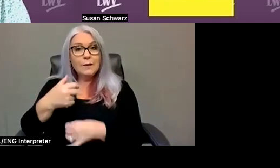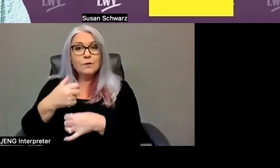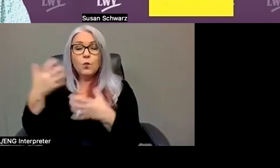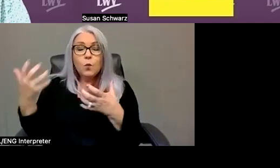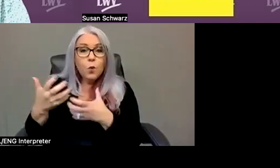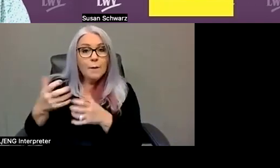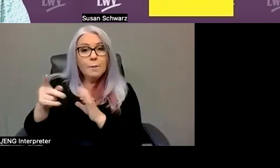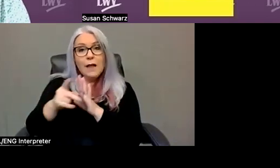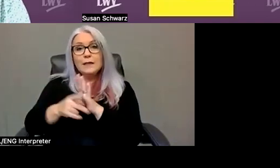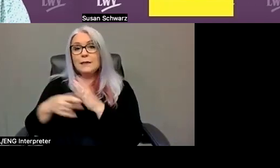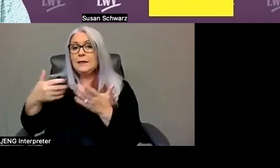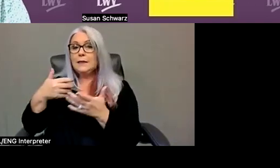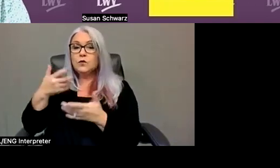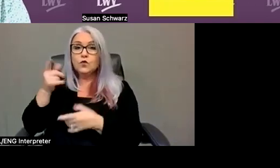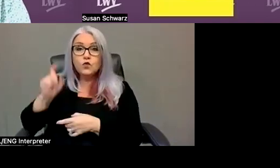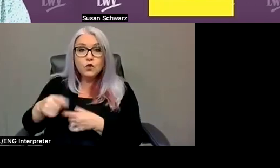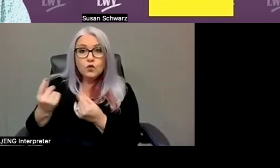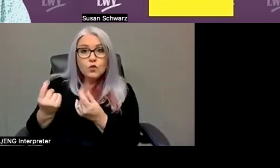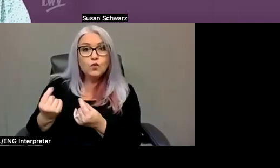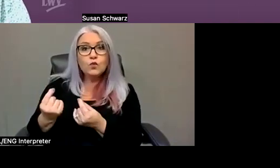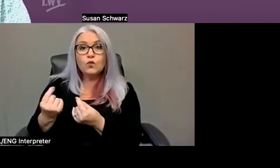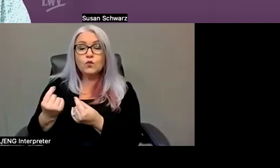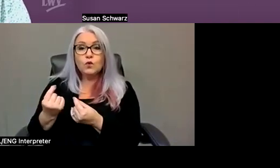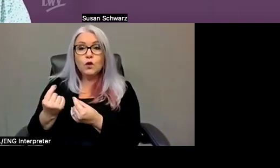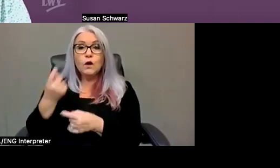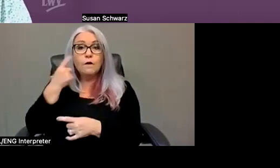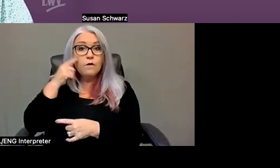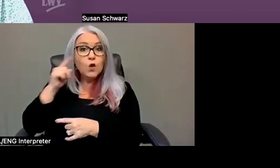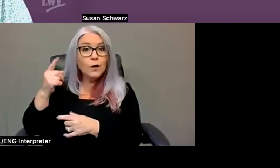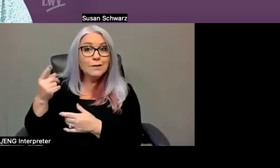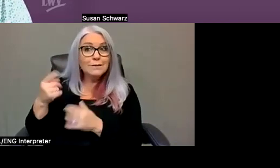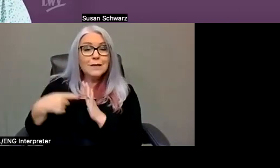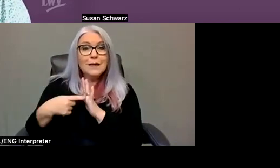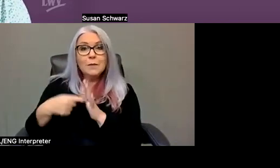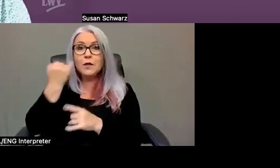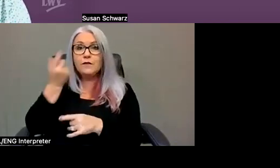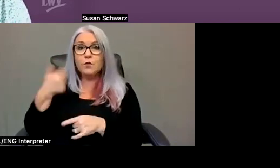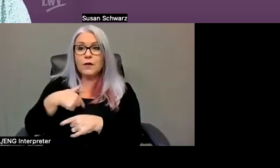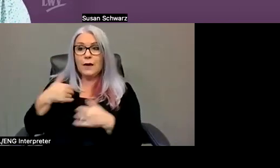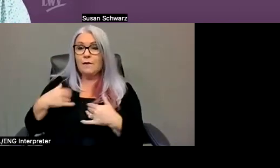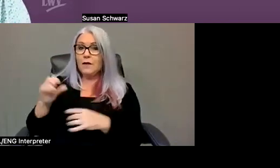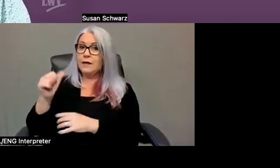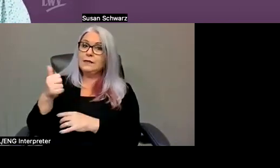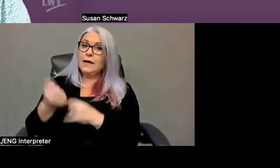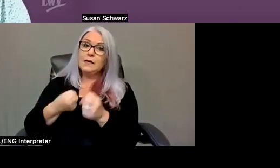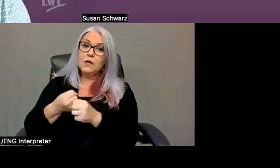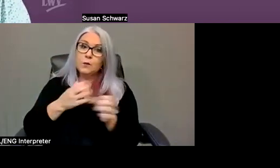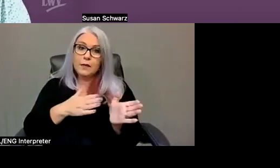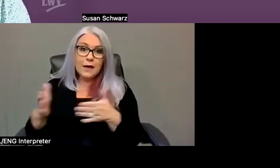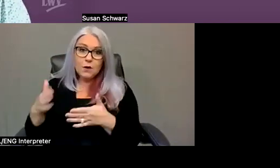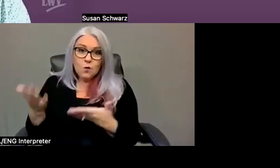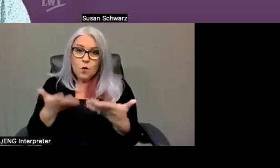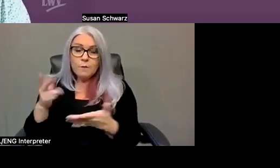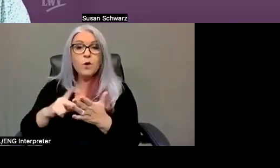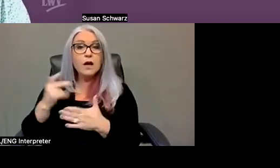So when we look at, for instance, a 10-year plan of what capital projects that should be done, we,